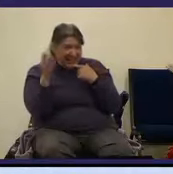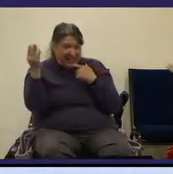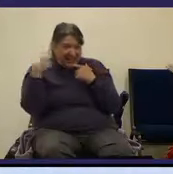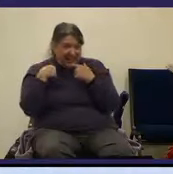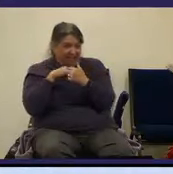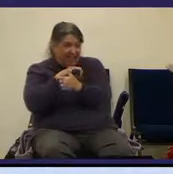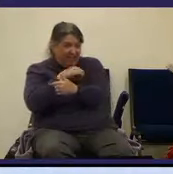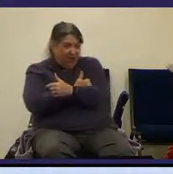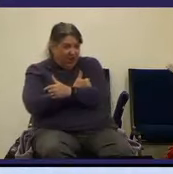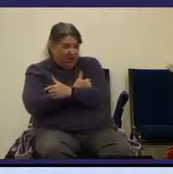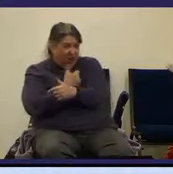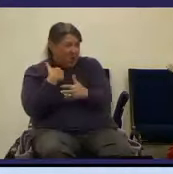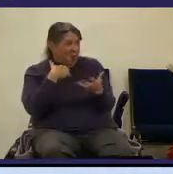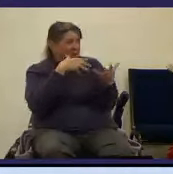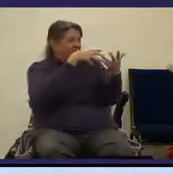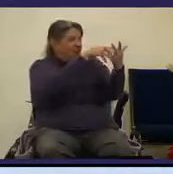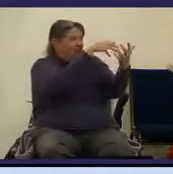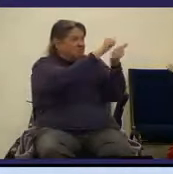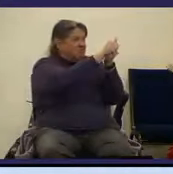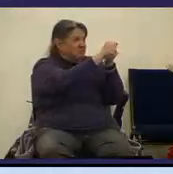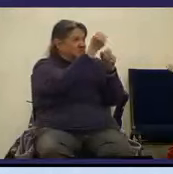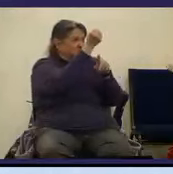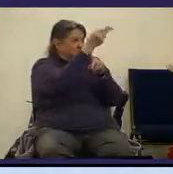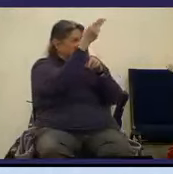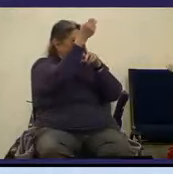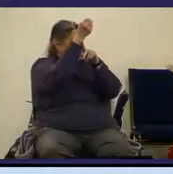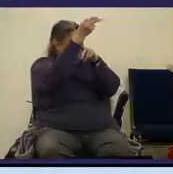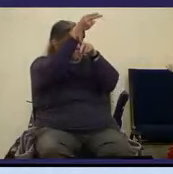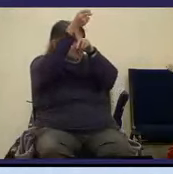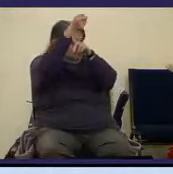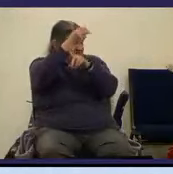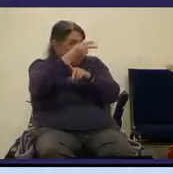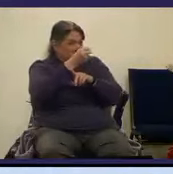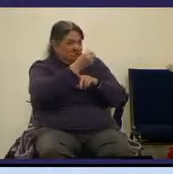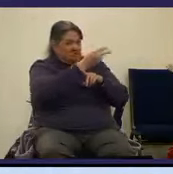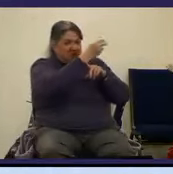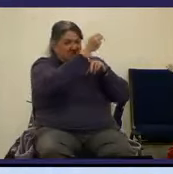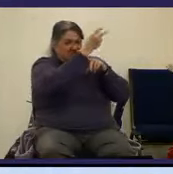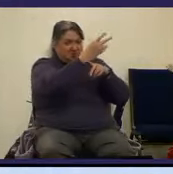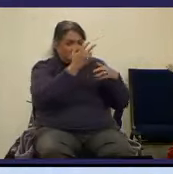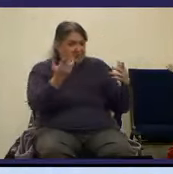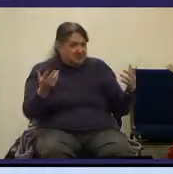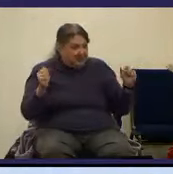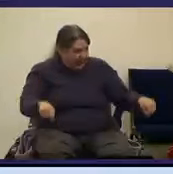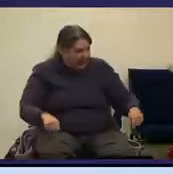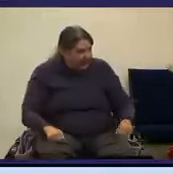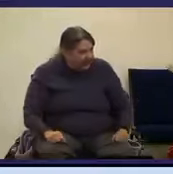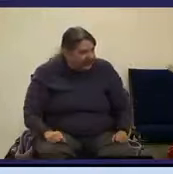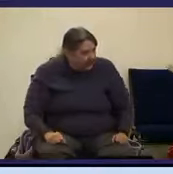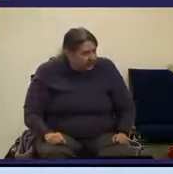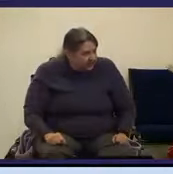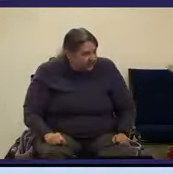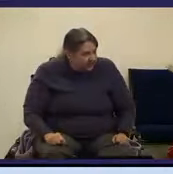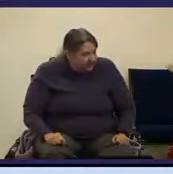and scorpions and to overcome all the power of the devil.